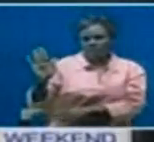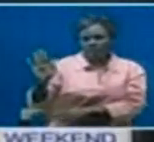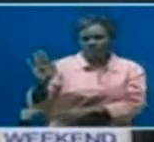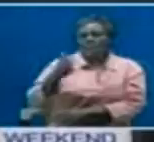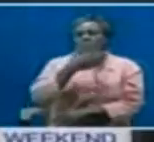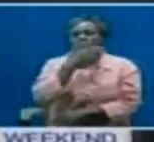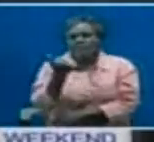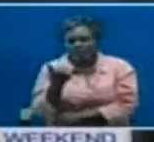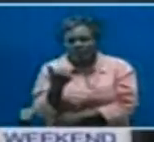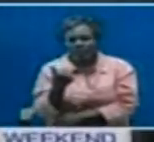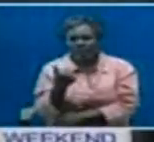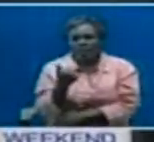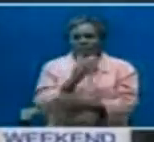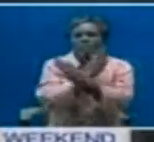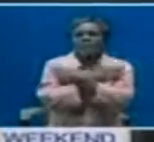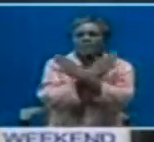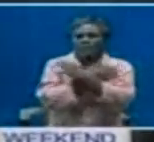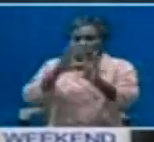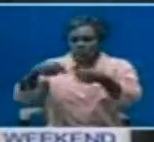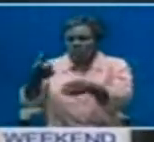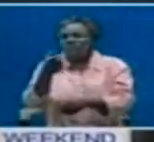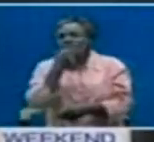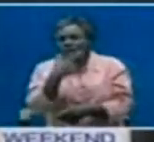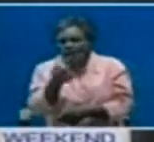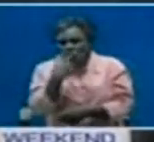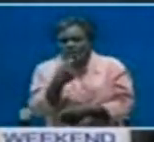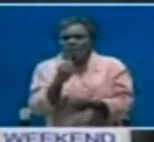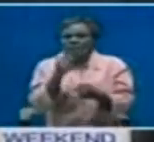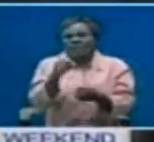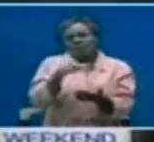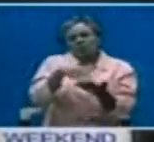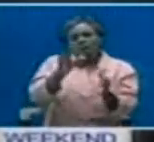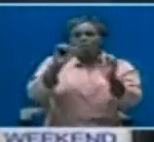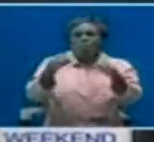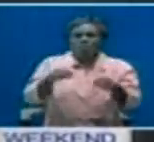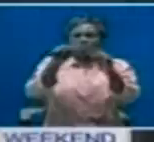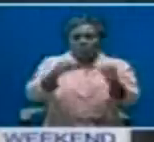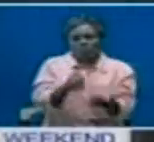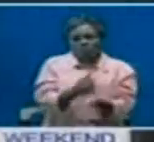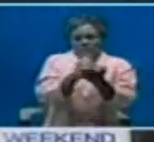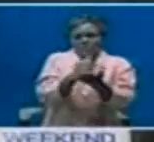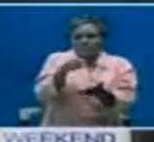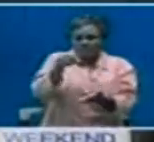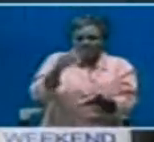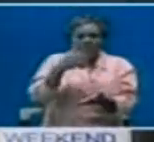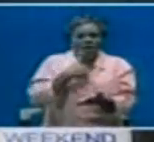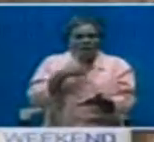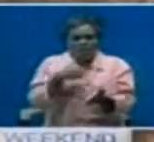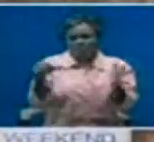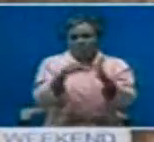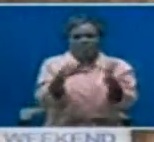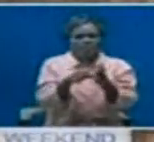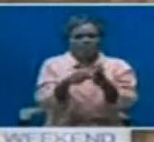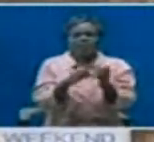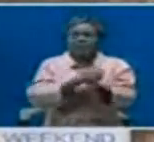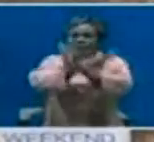it's better for the partner to be given drugs if he decides, it's more likely to take them because he has a problem. It's